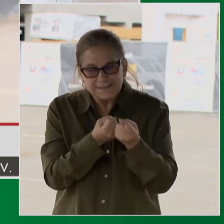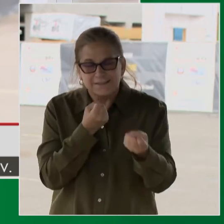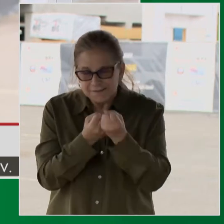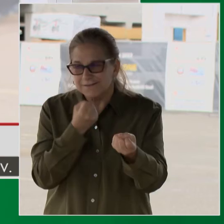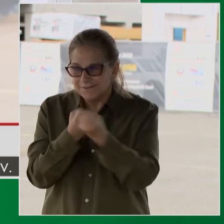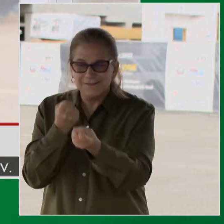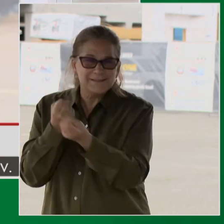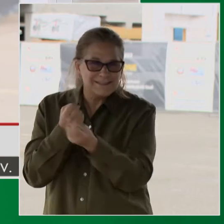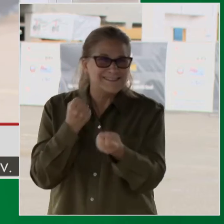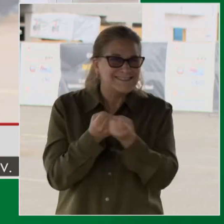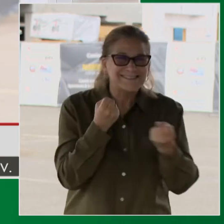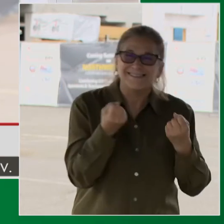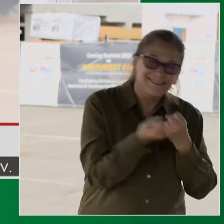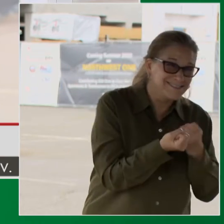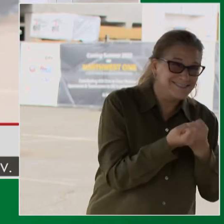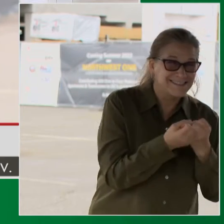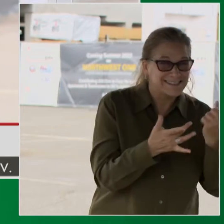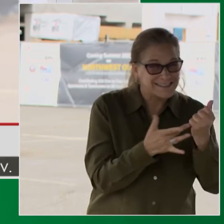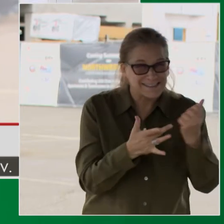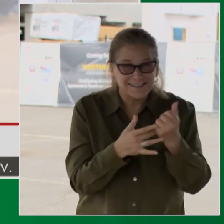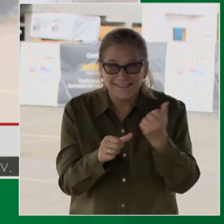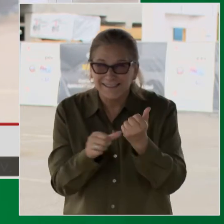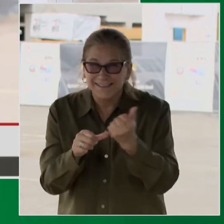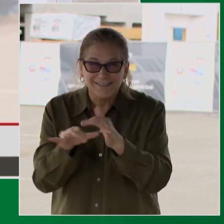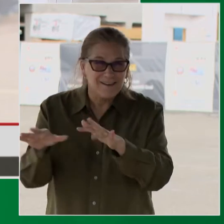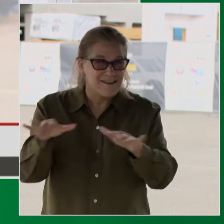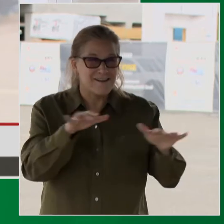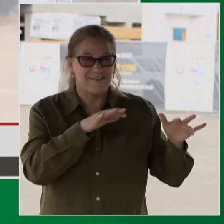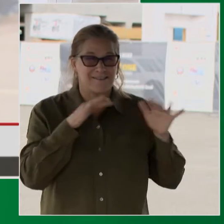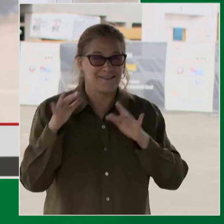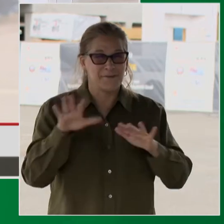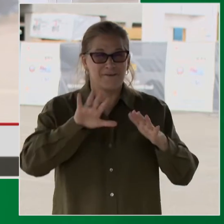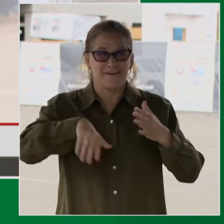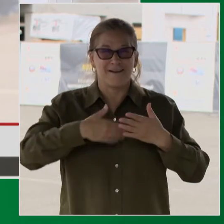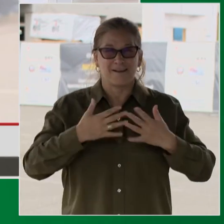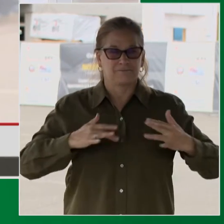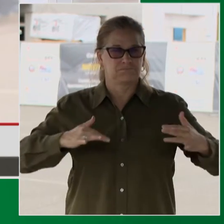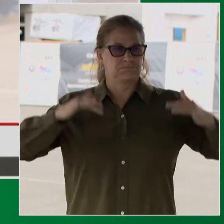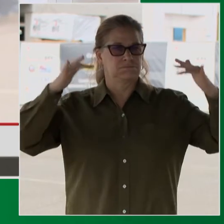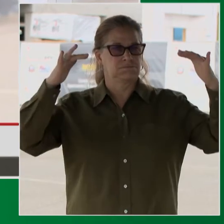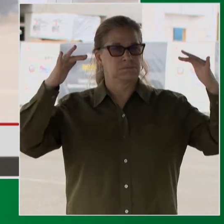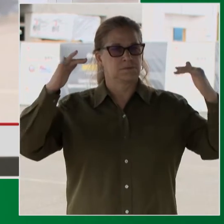and training and technical assistance. And Mayor Bowser has put a technical assistance